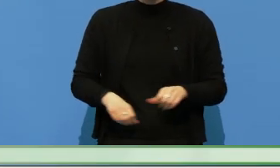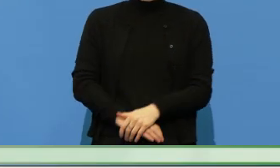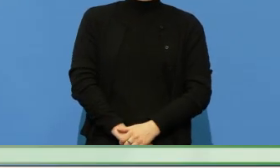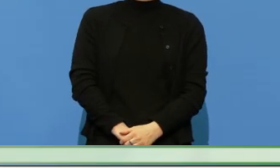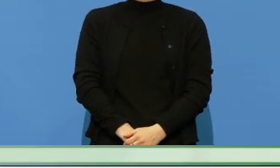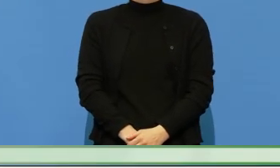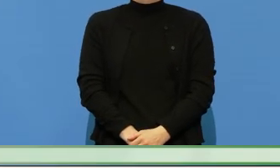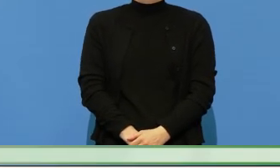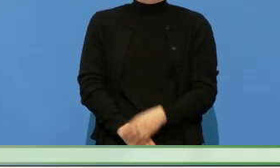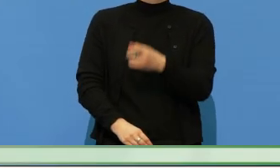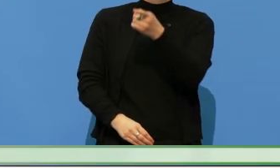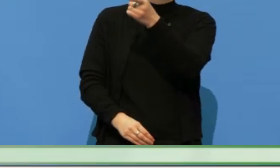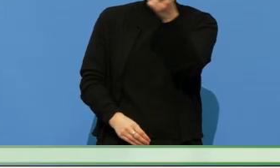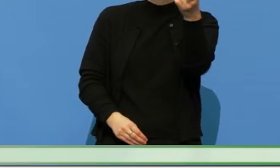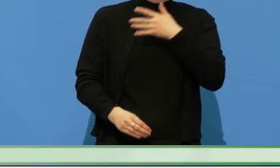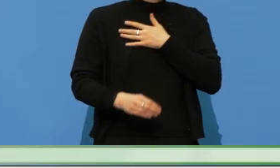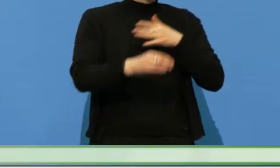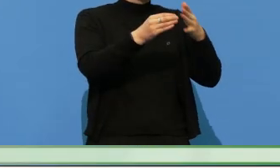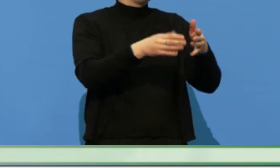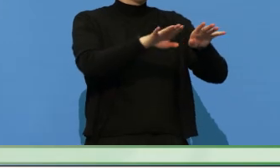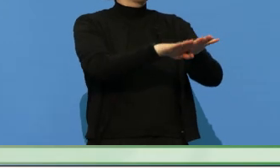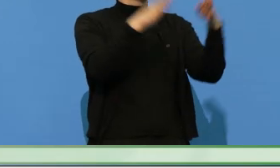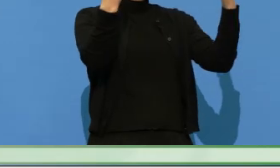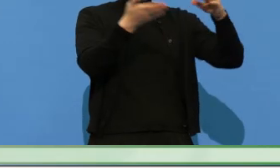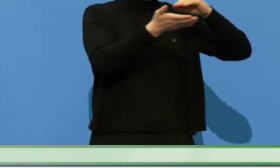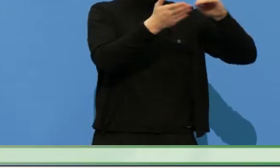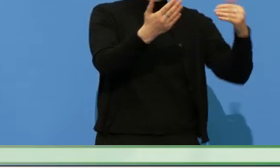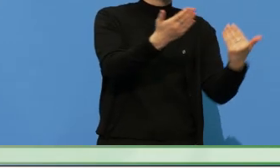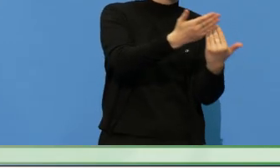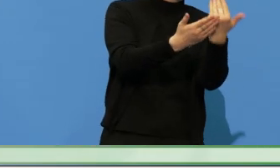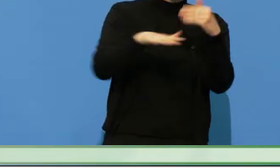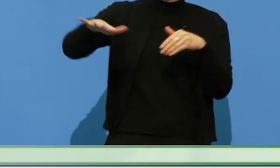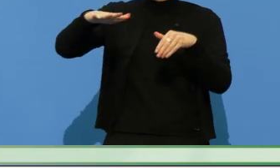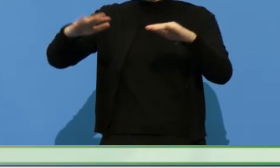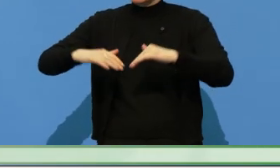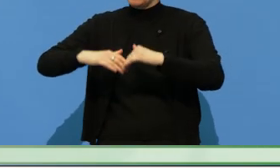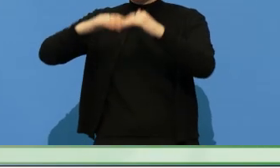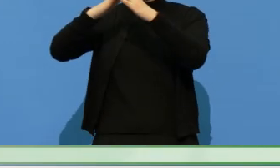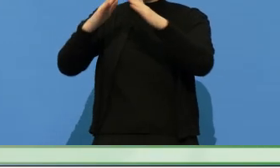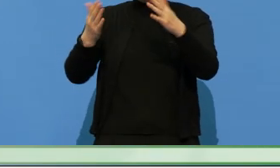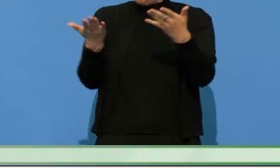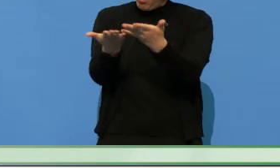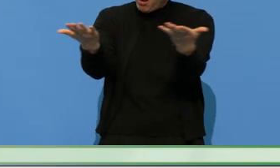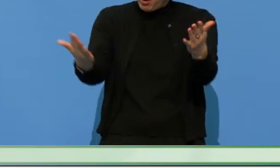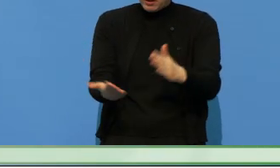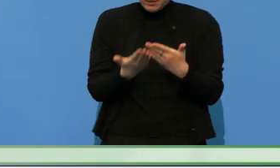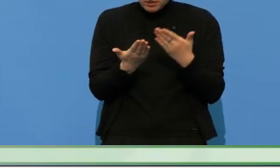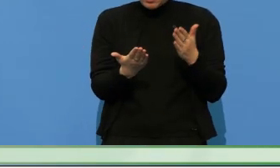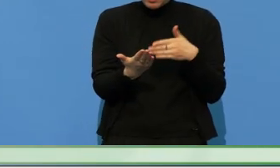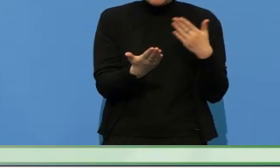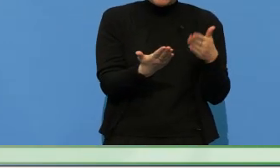new spaces you are opening. So feel free to use it. And we are also thinking